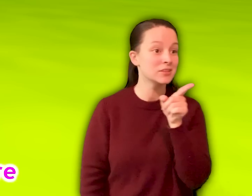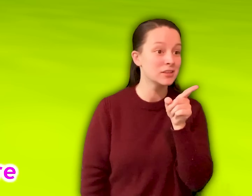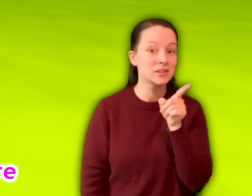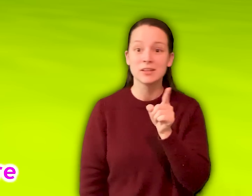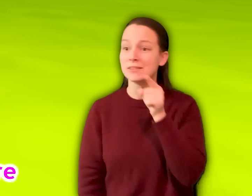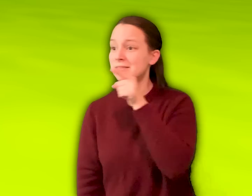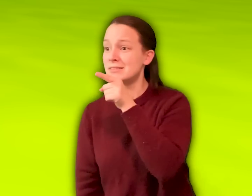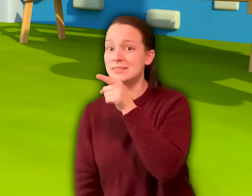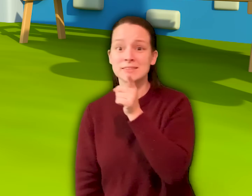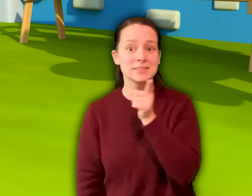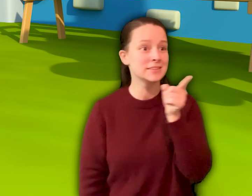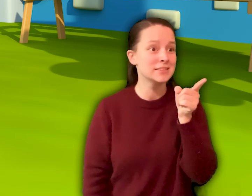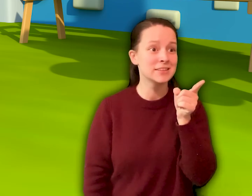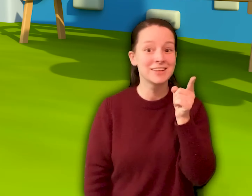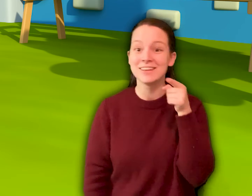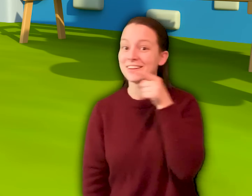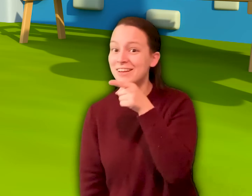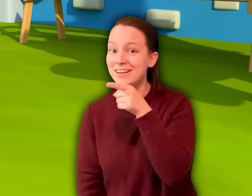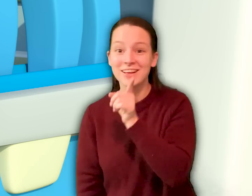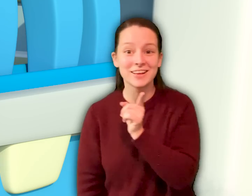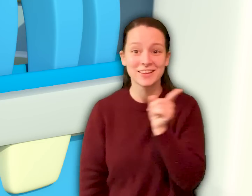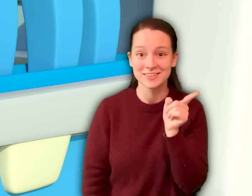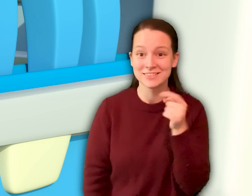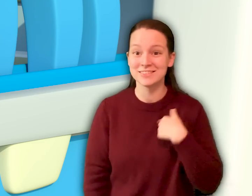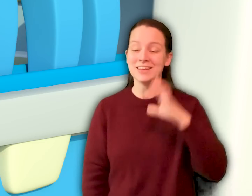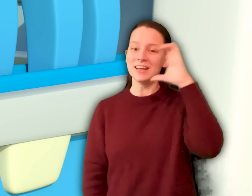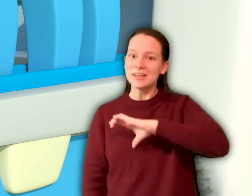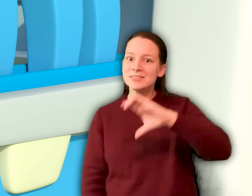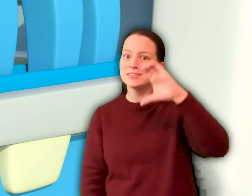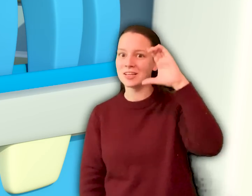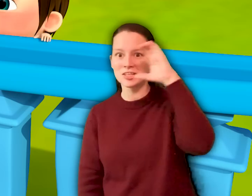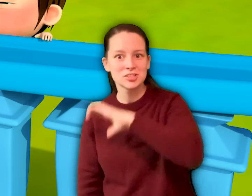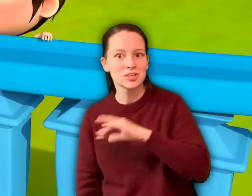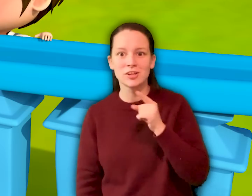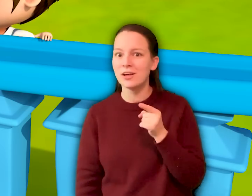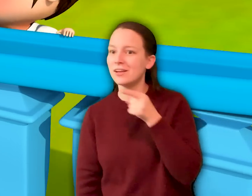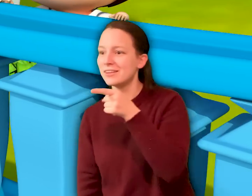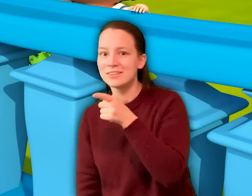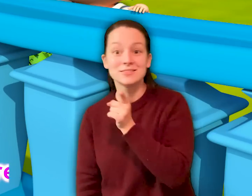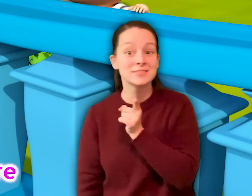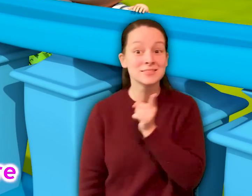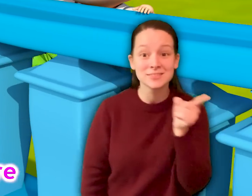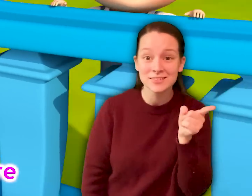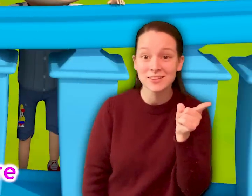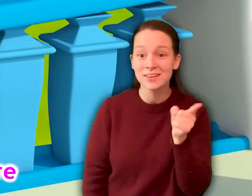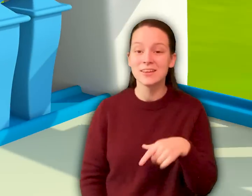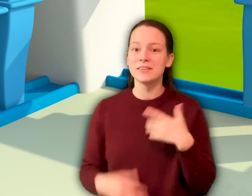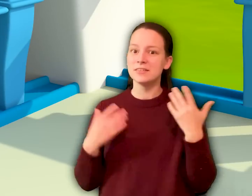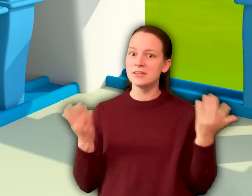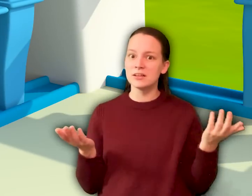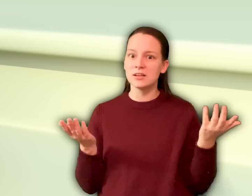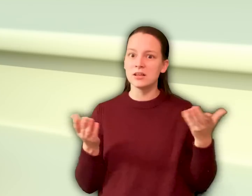ball here and there here and there here and there I looked for the ball here